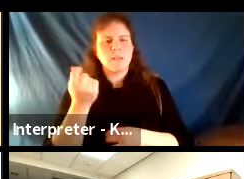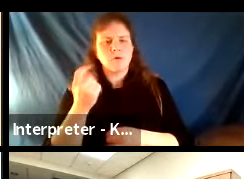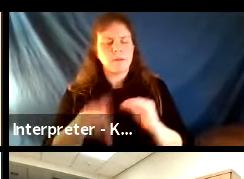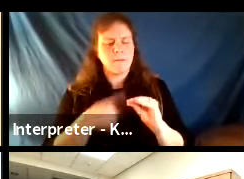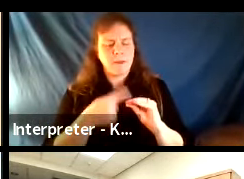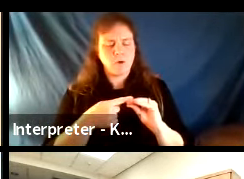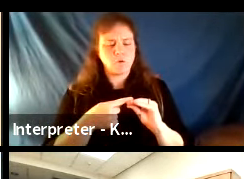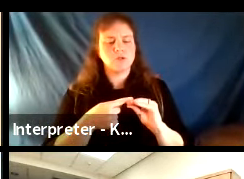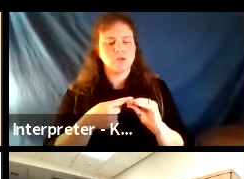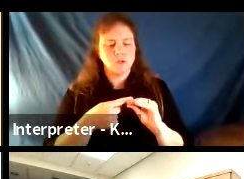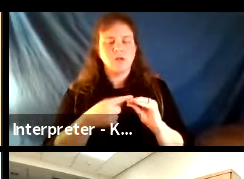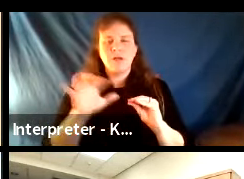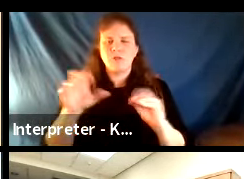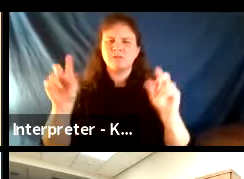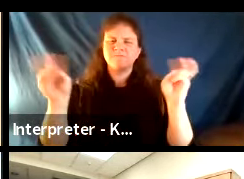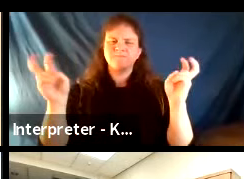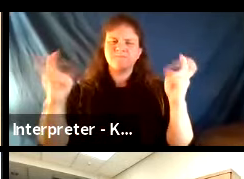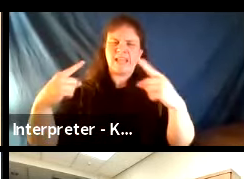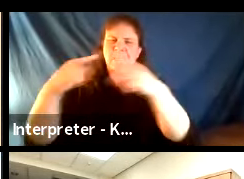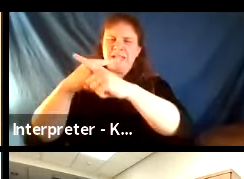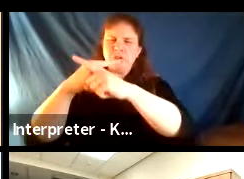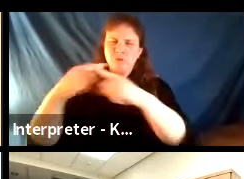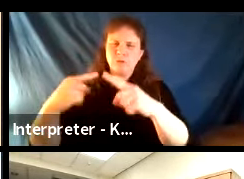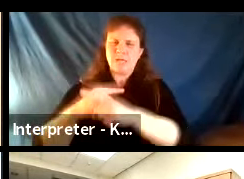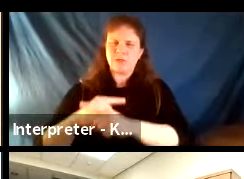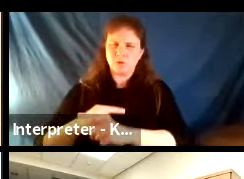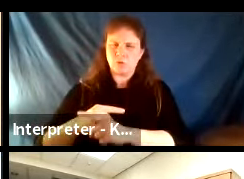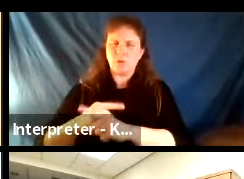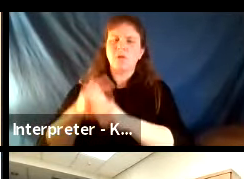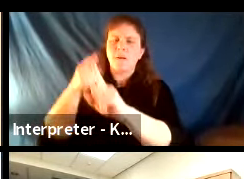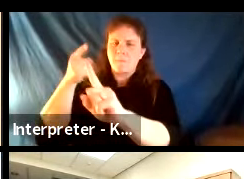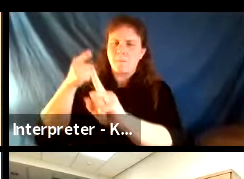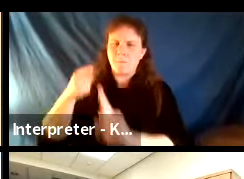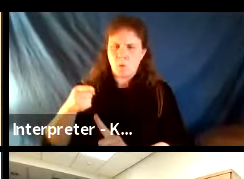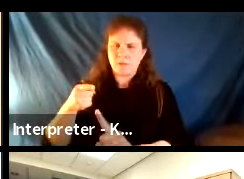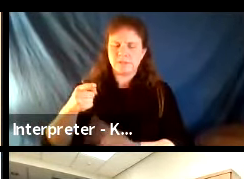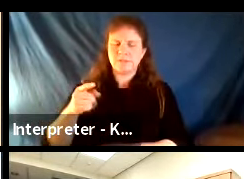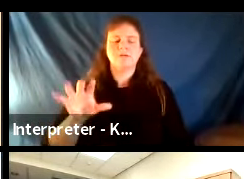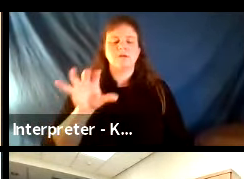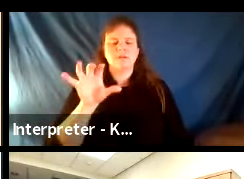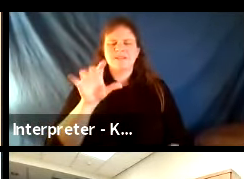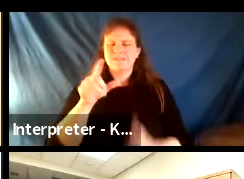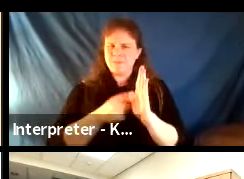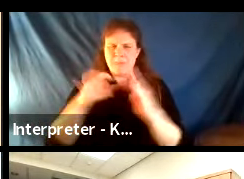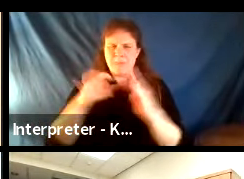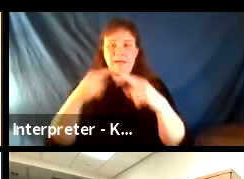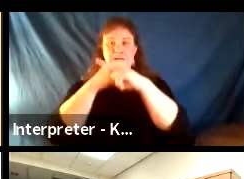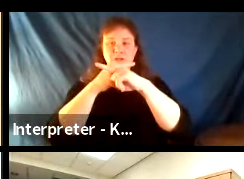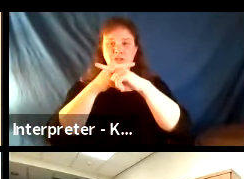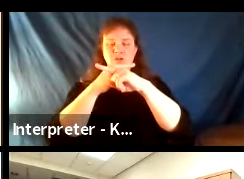some of those intersectional points, and I think sometimes that can be lost. I'm thinking of those